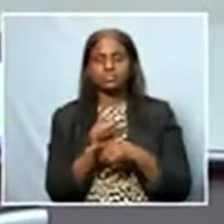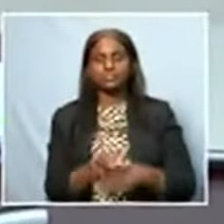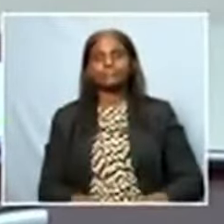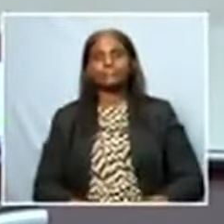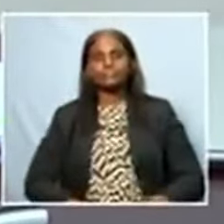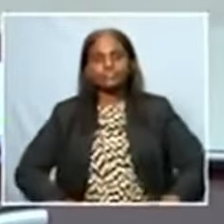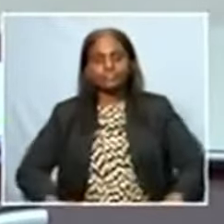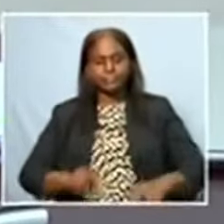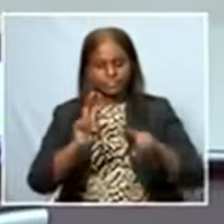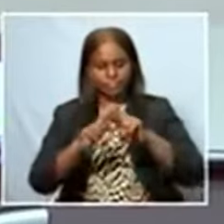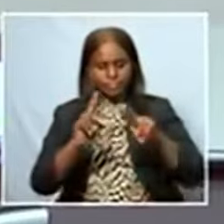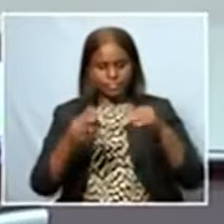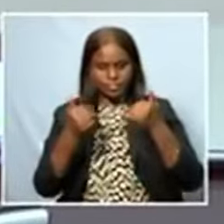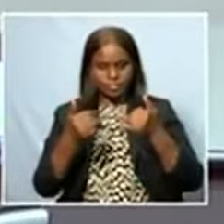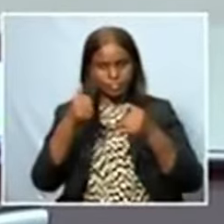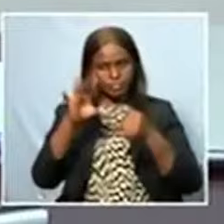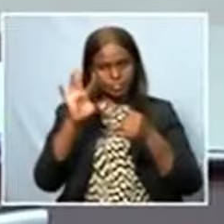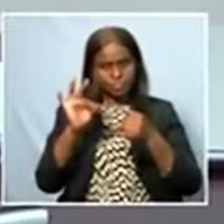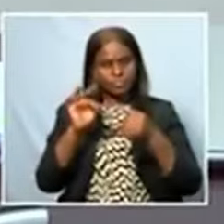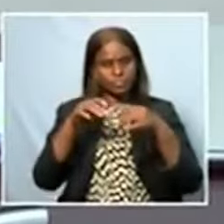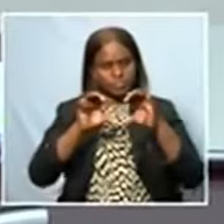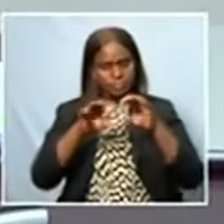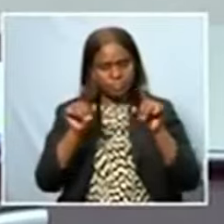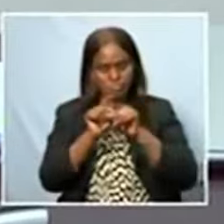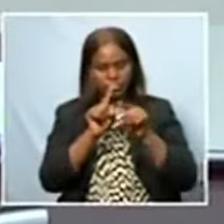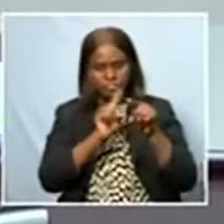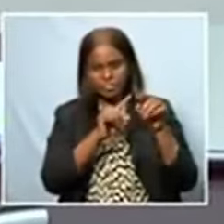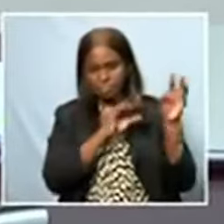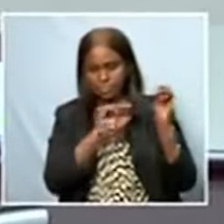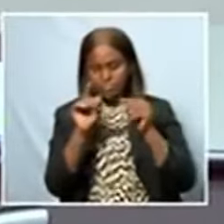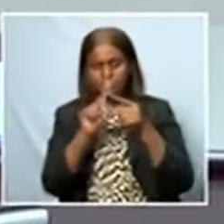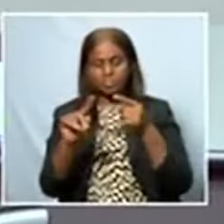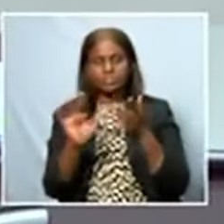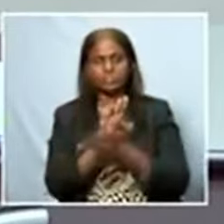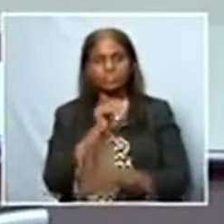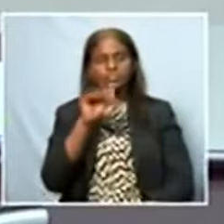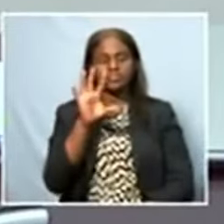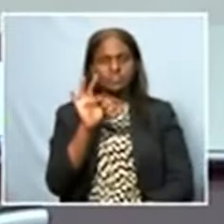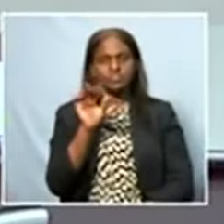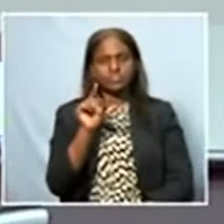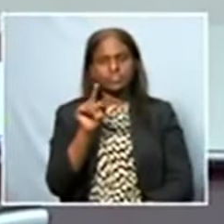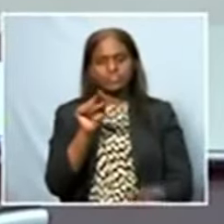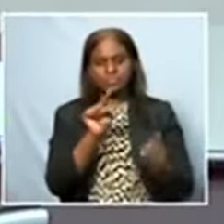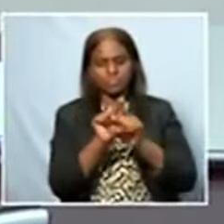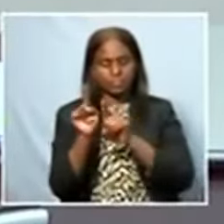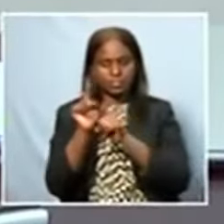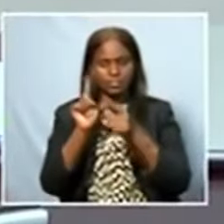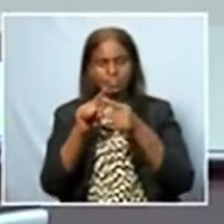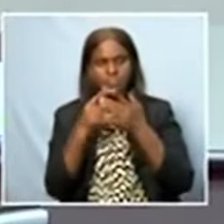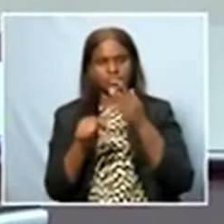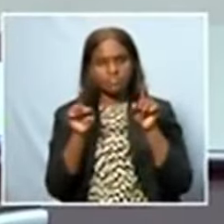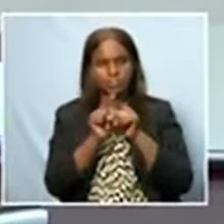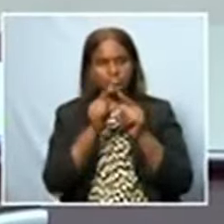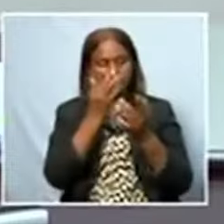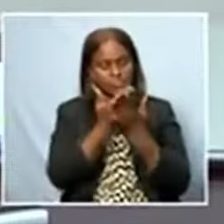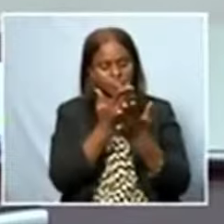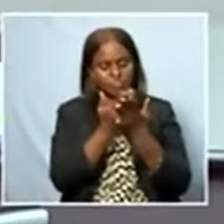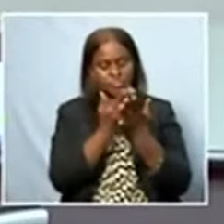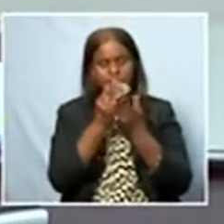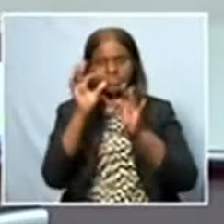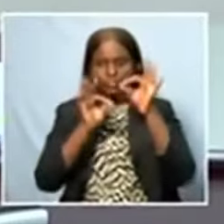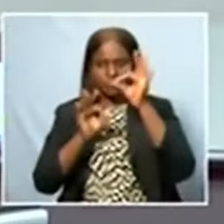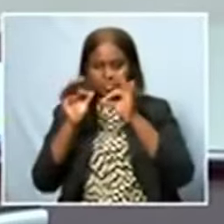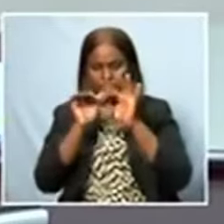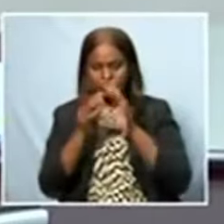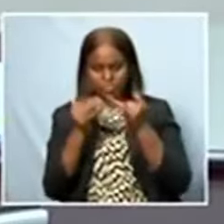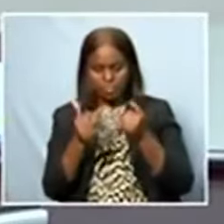Chair, 19 continues, and it takes us to page 19. Takes us also to the proposed adjustment in the